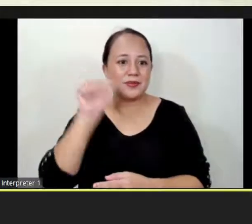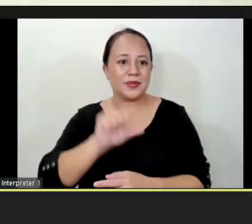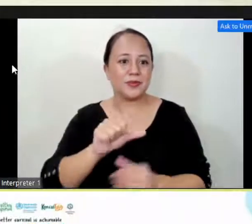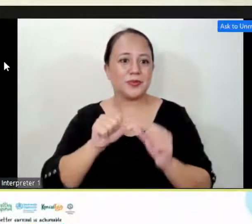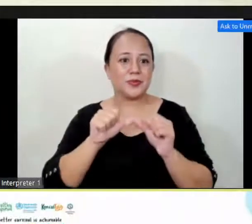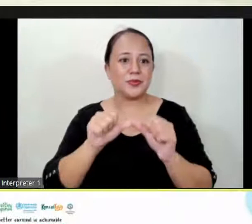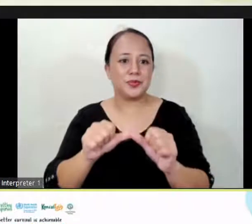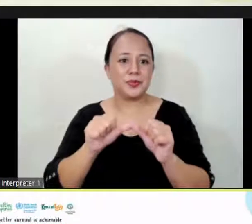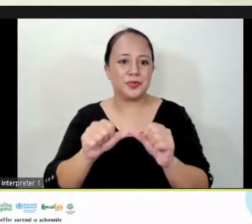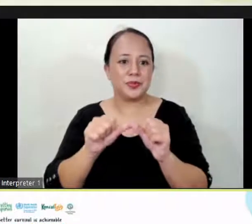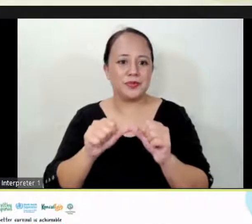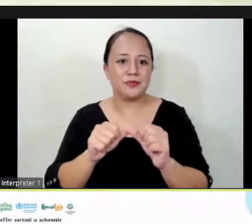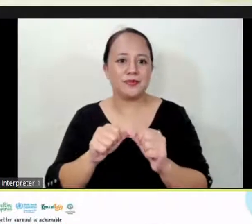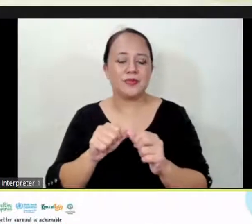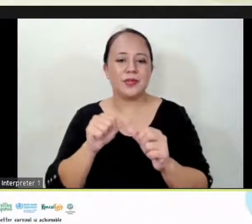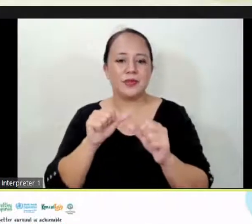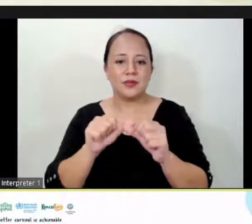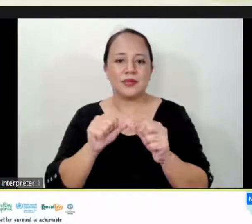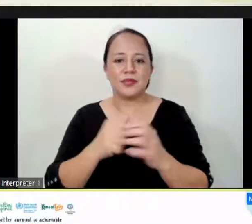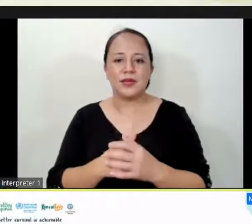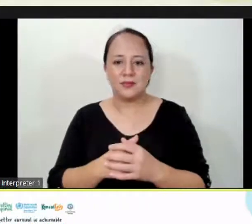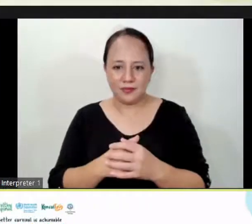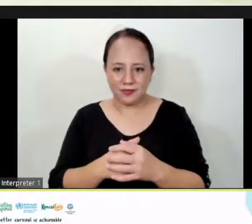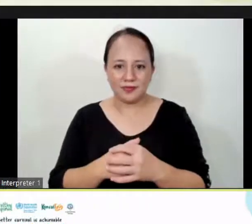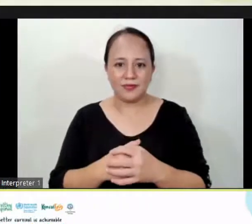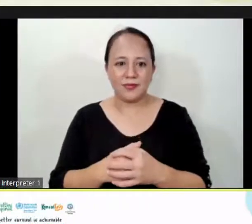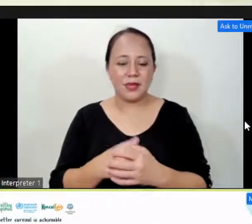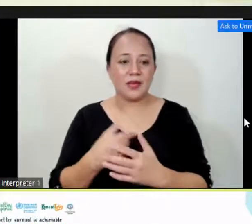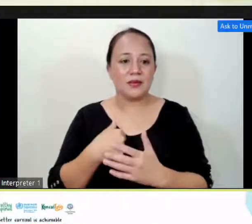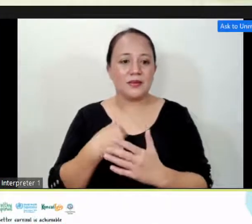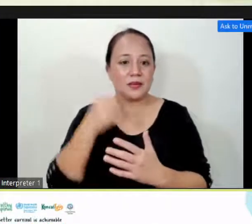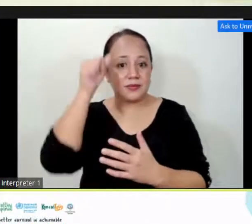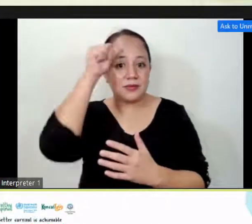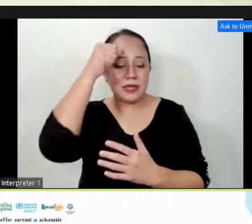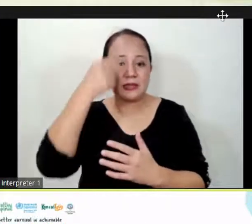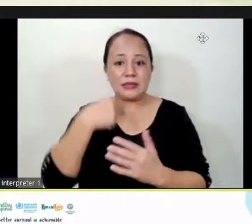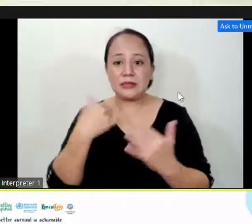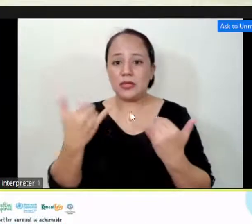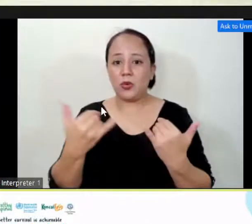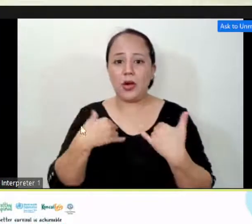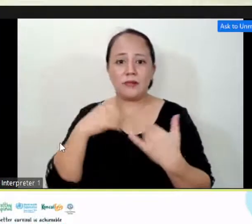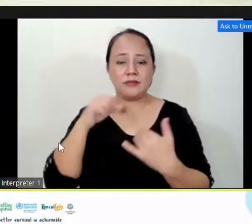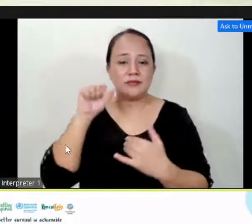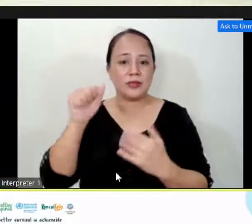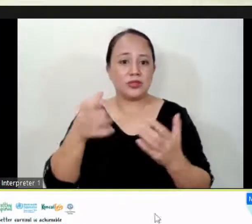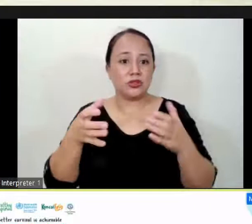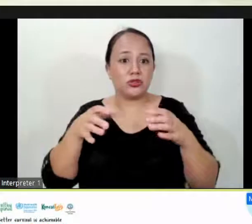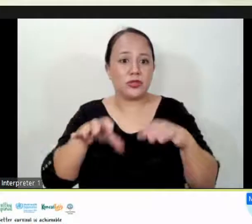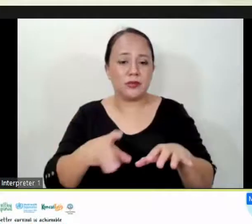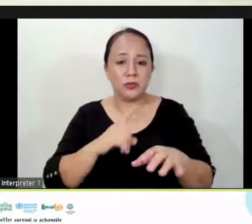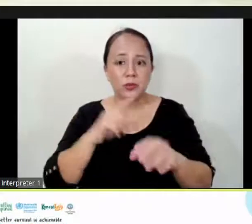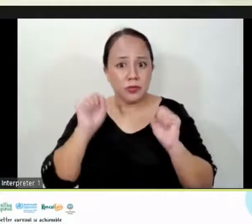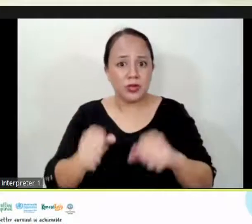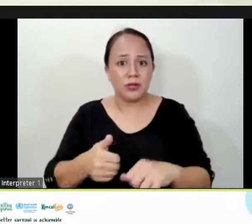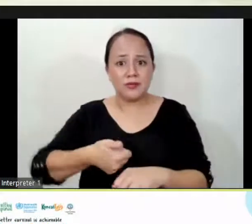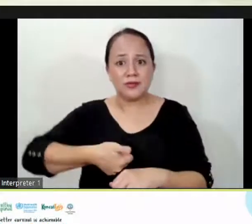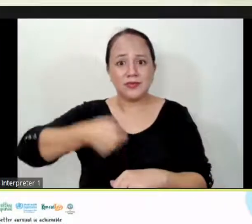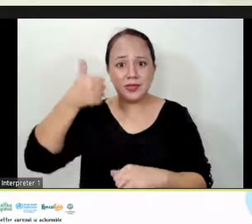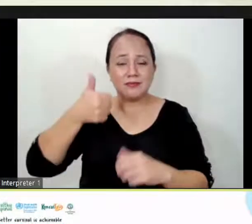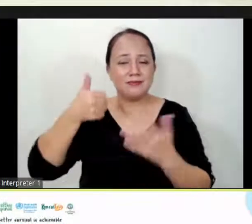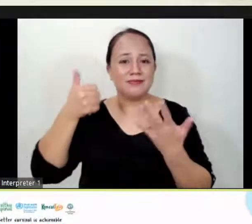continue the fight, and remind us that we now have a fighting chance, or a winning chance, as you call